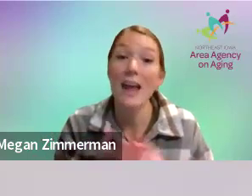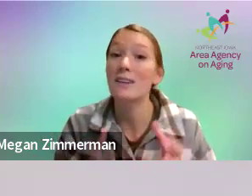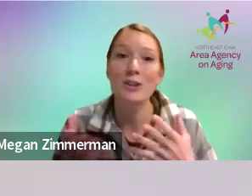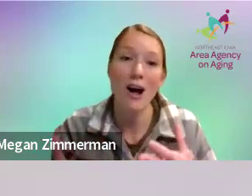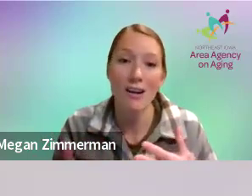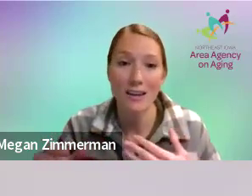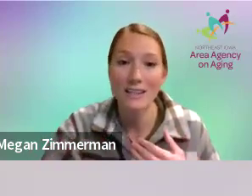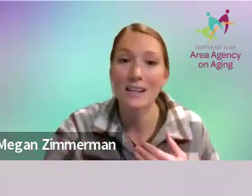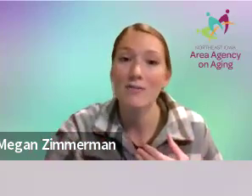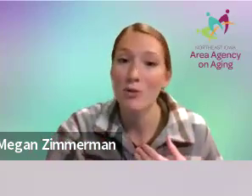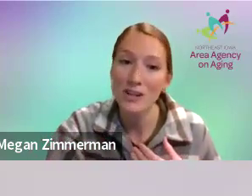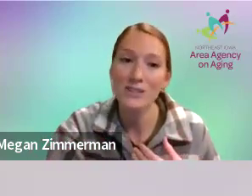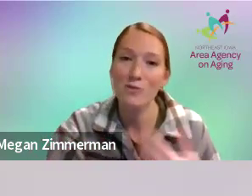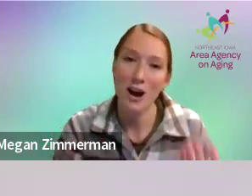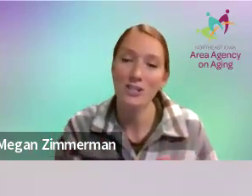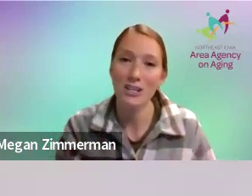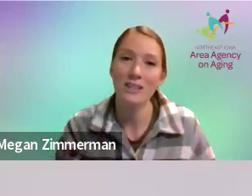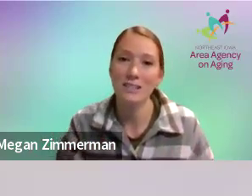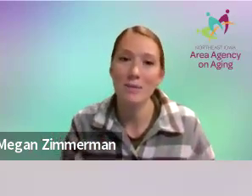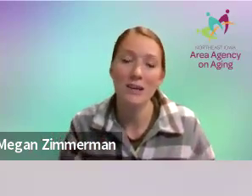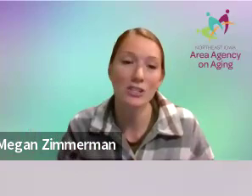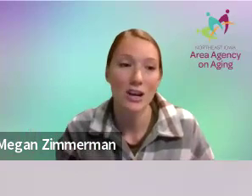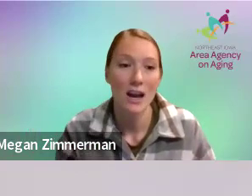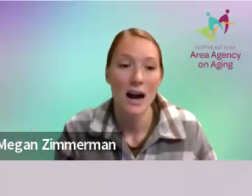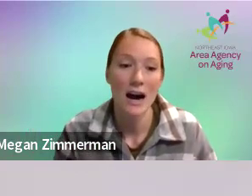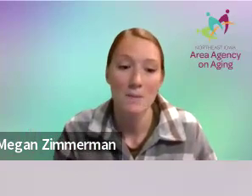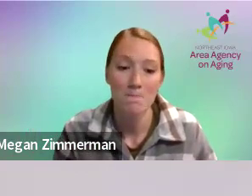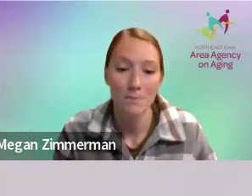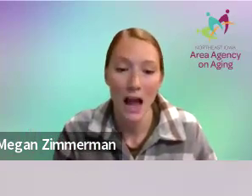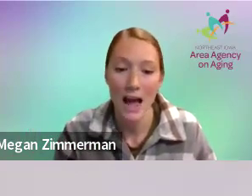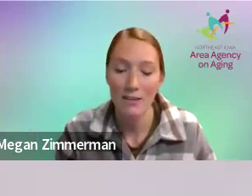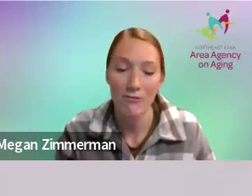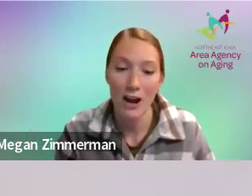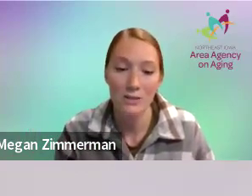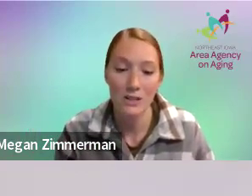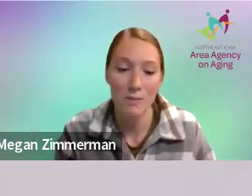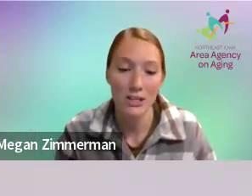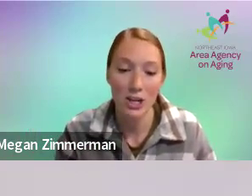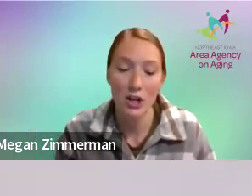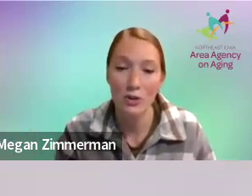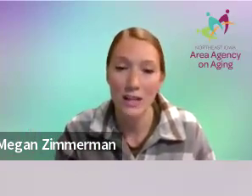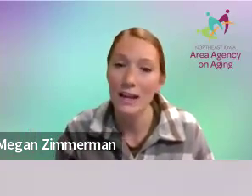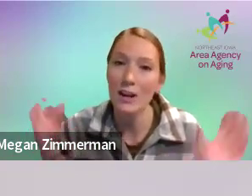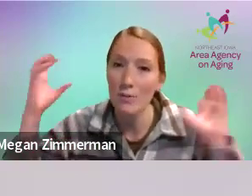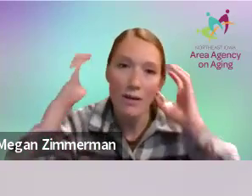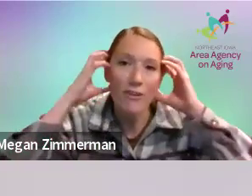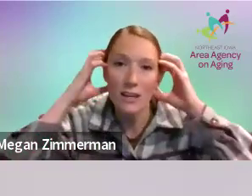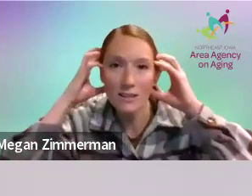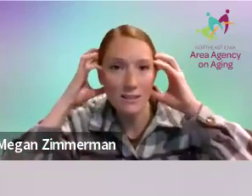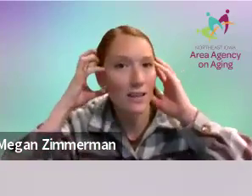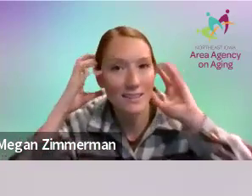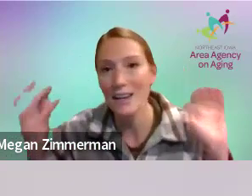like hand clock instead of a wristwatch in this image. I had a friend with dementia who said